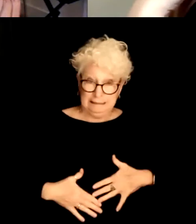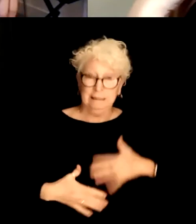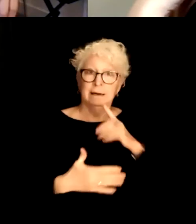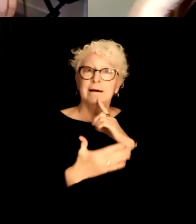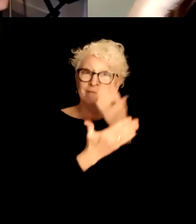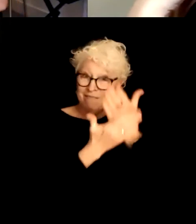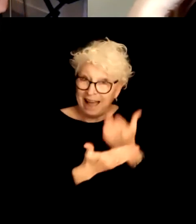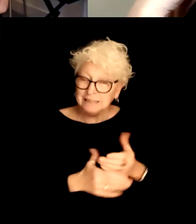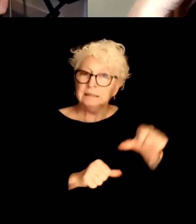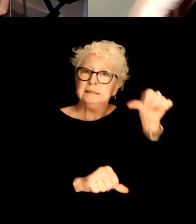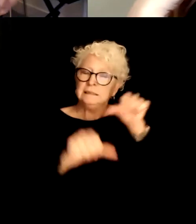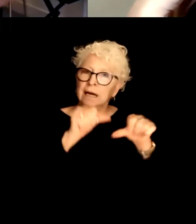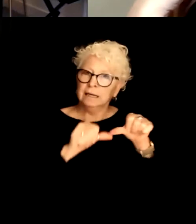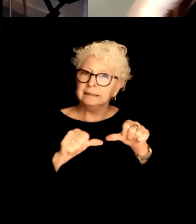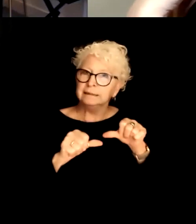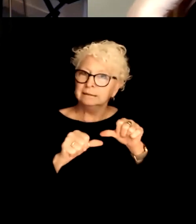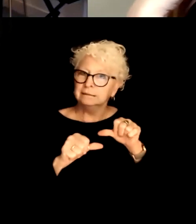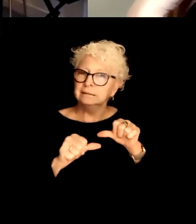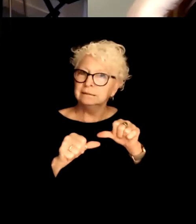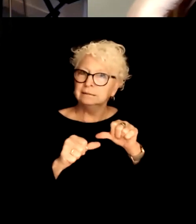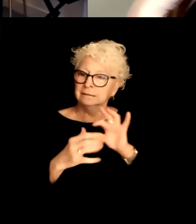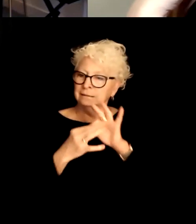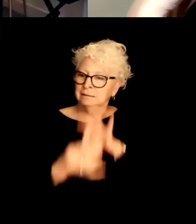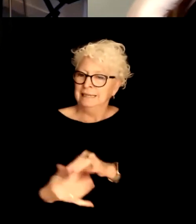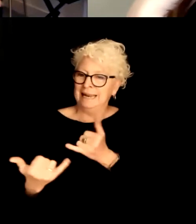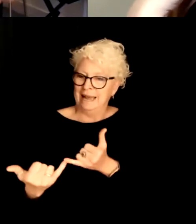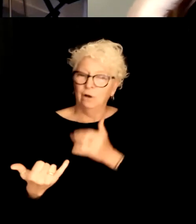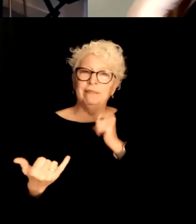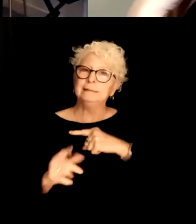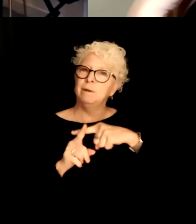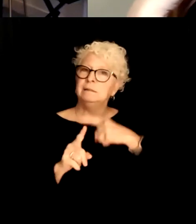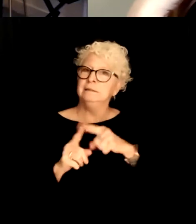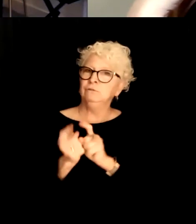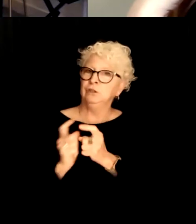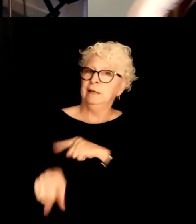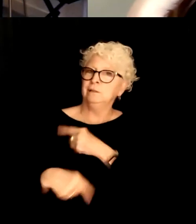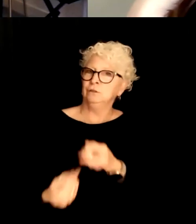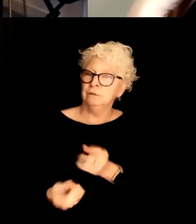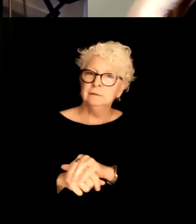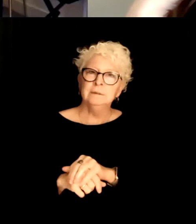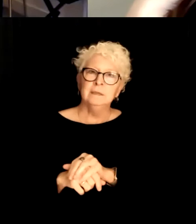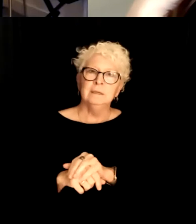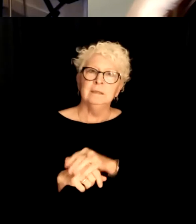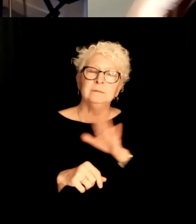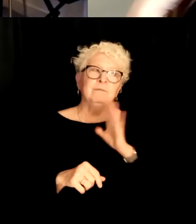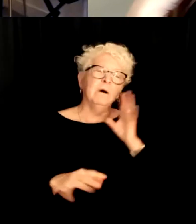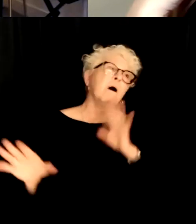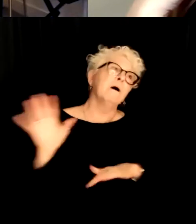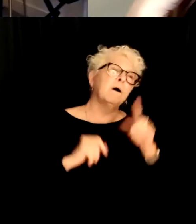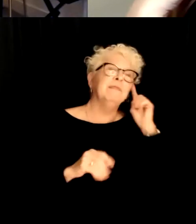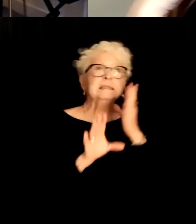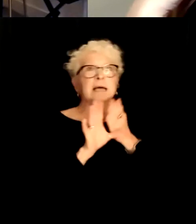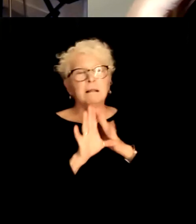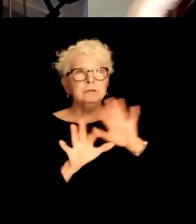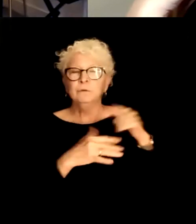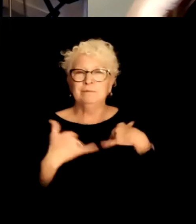is now you see doctors getting long COVID, you see doctors getting more involved in treating long